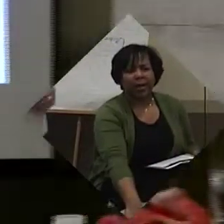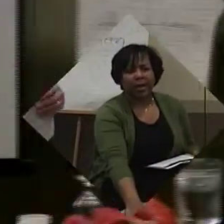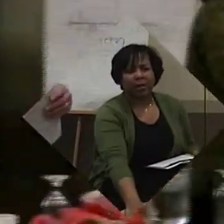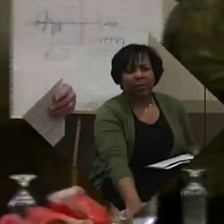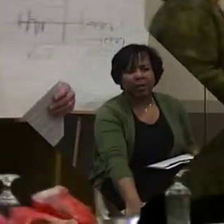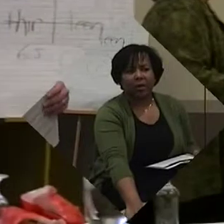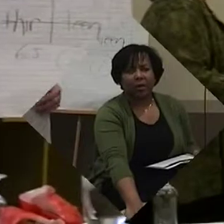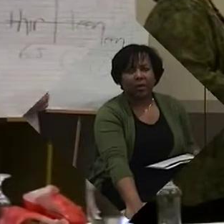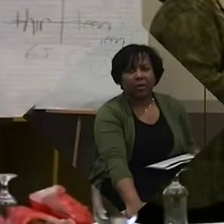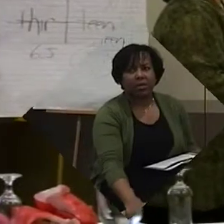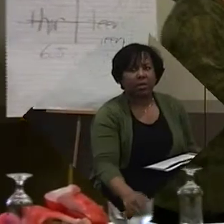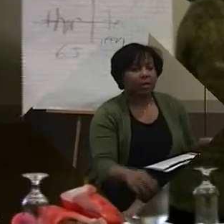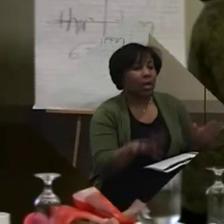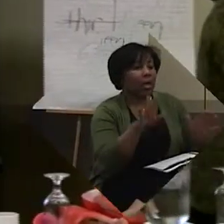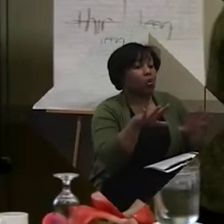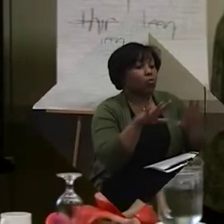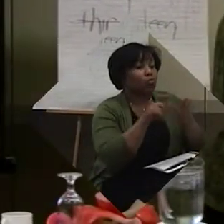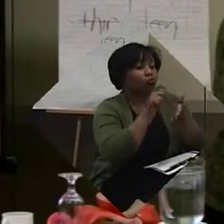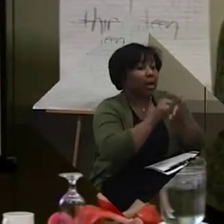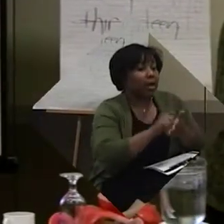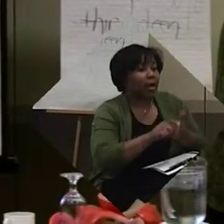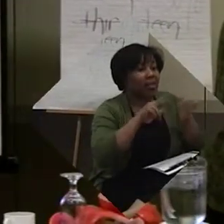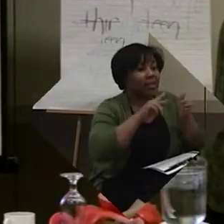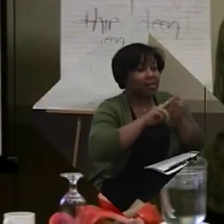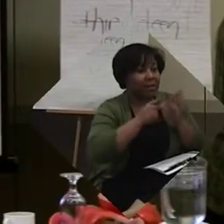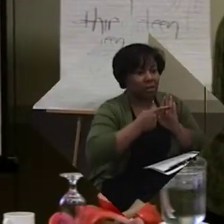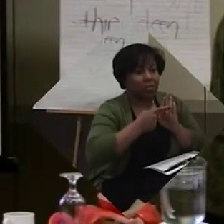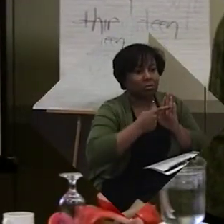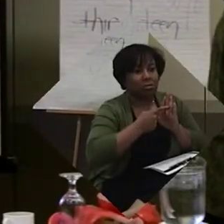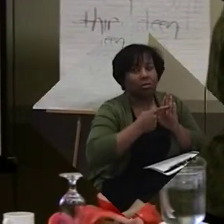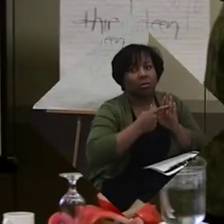We're writing out The definition.